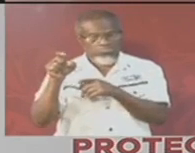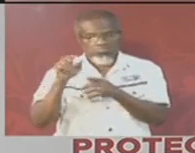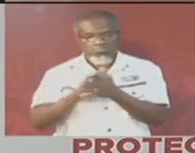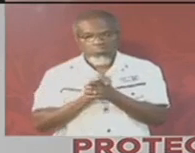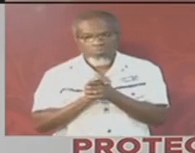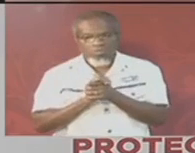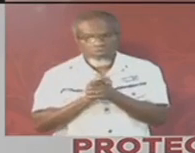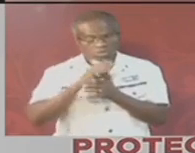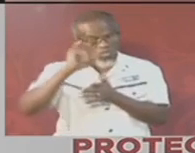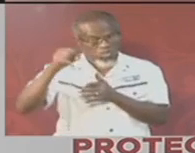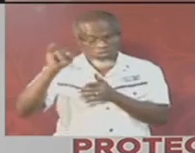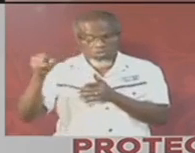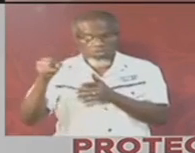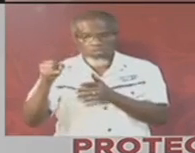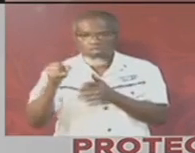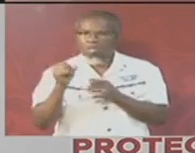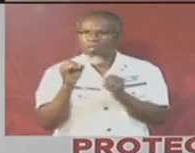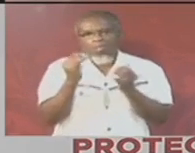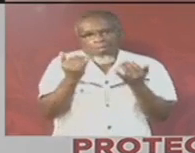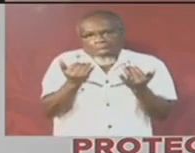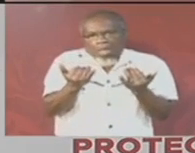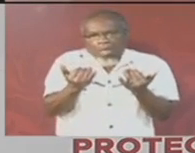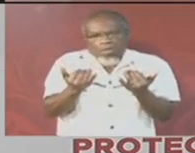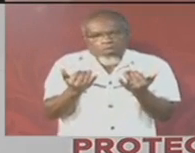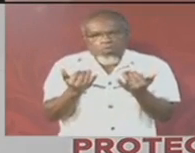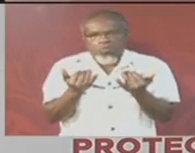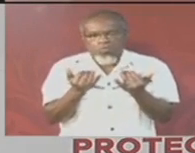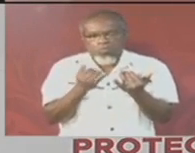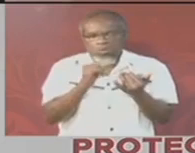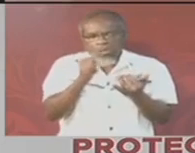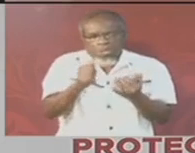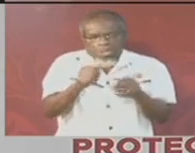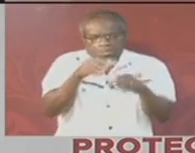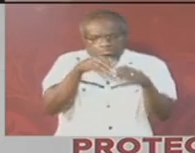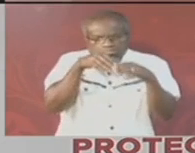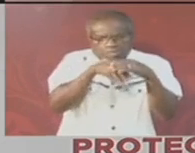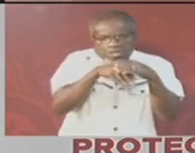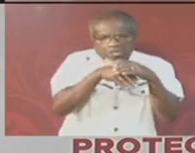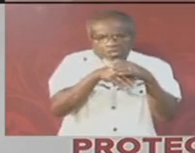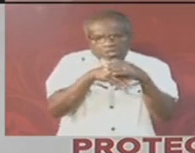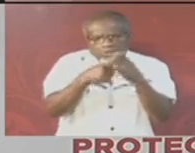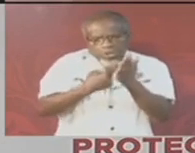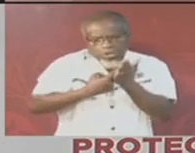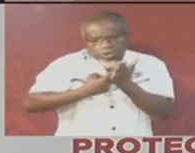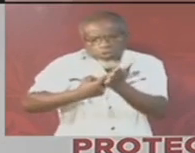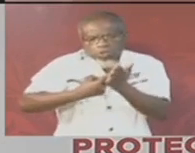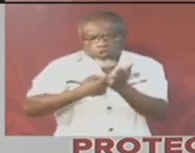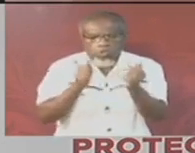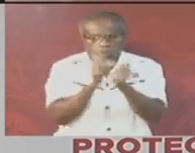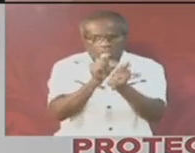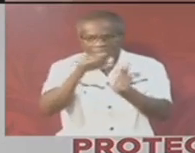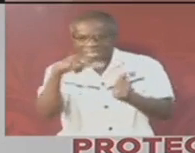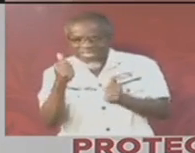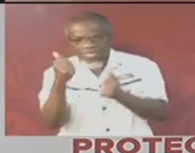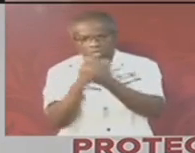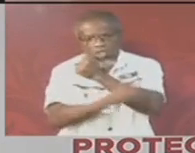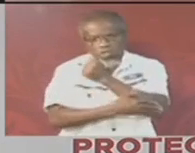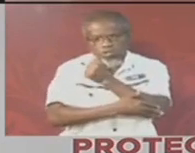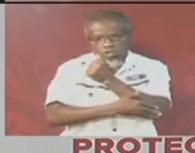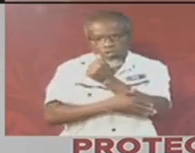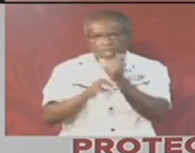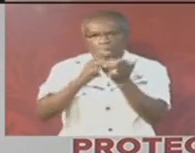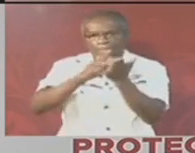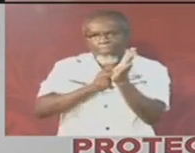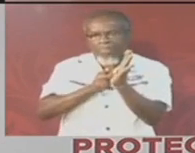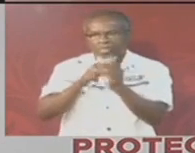time is that, at this time, they are not entering into any bilateral talks with any country that is part of